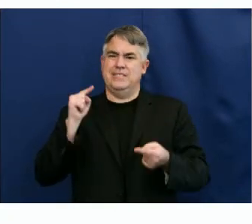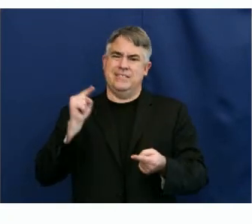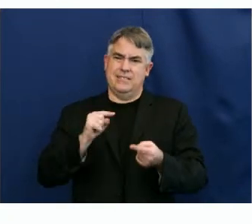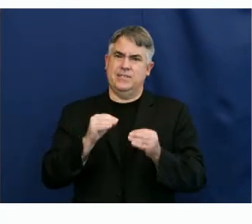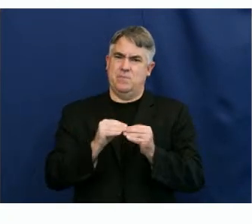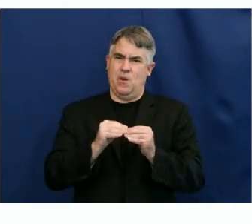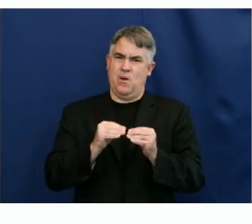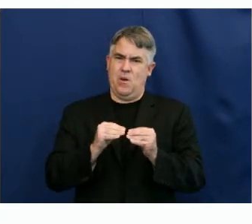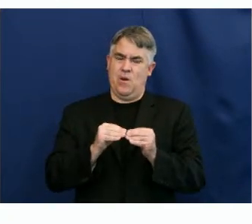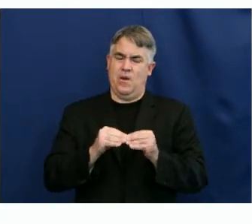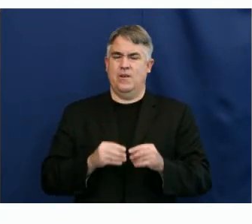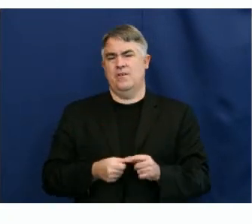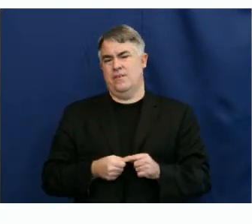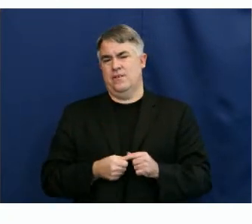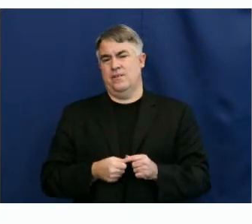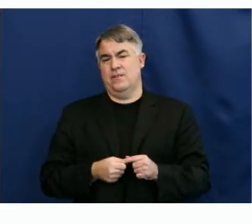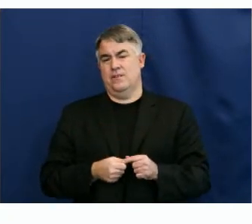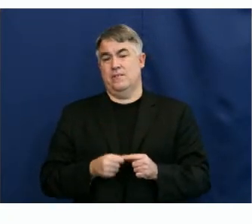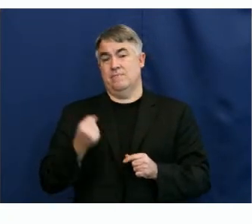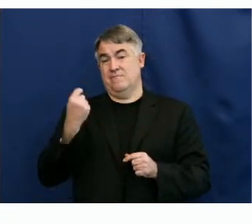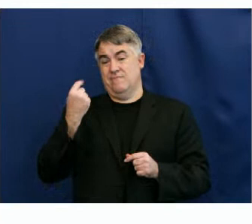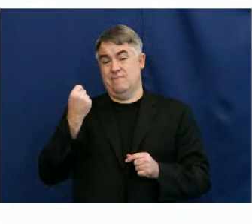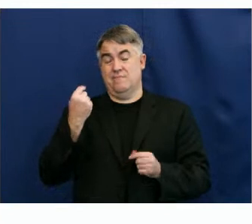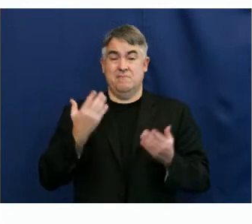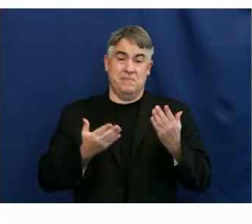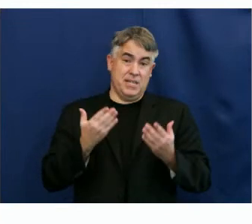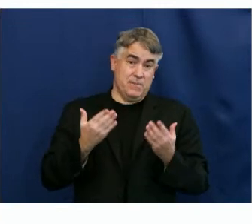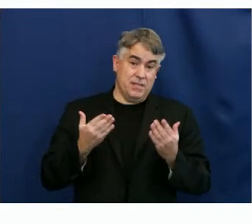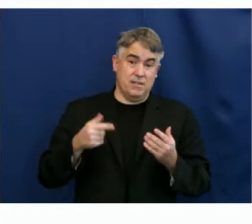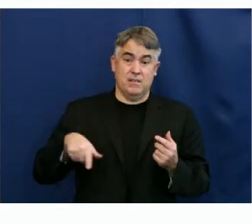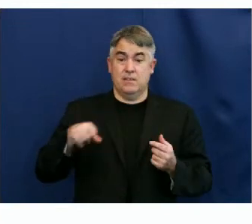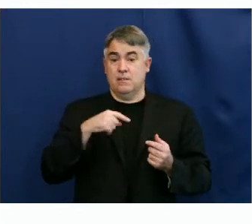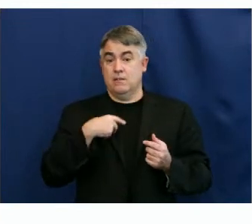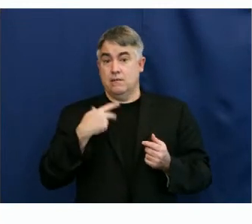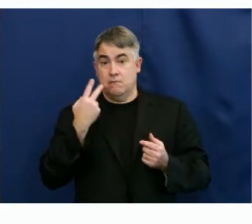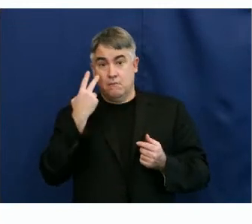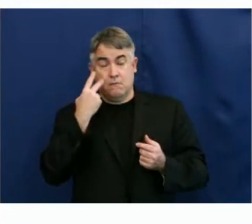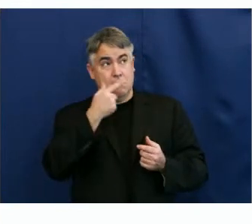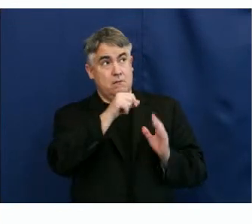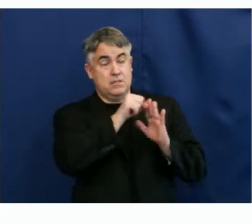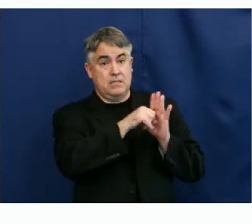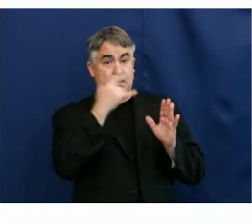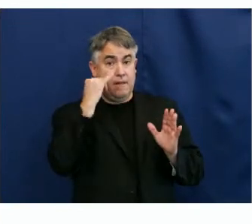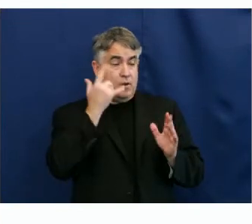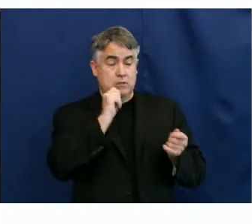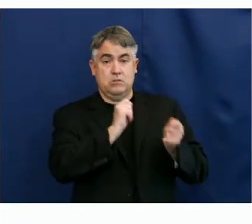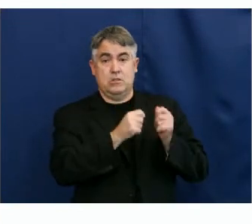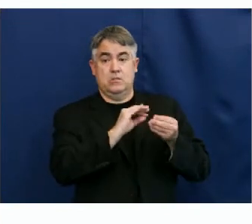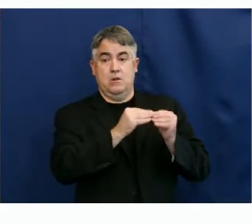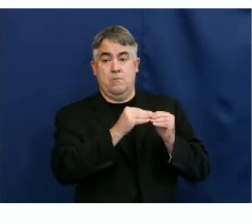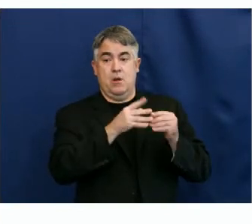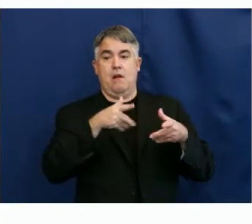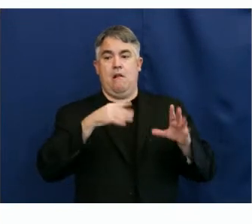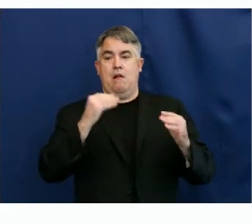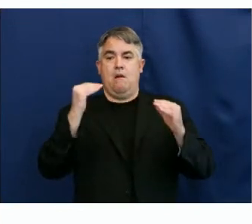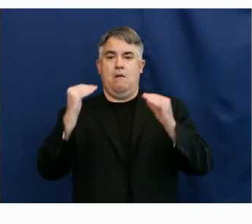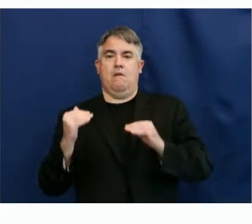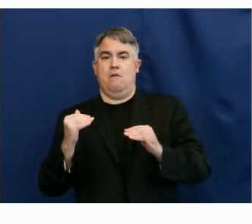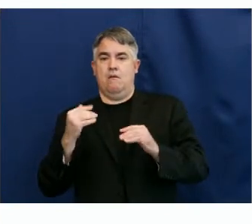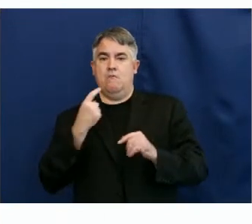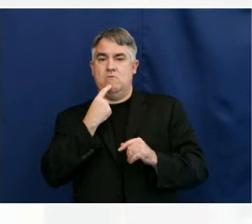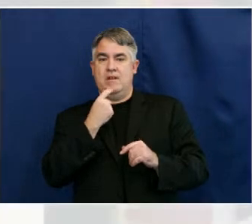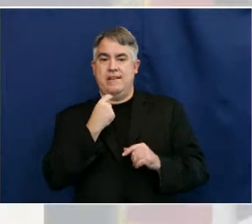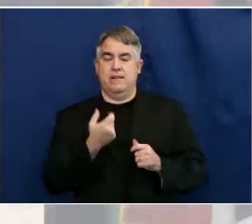then, of course, we have the possibility that there could be some adjustments in the formula. We will keep you posted on that, looking for any updates, and we'll continue